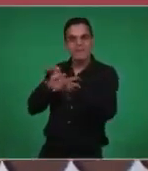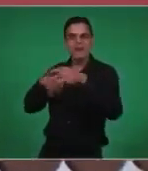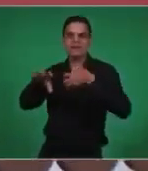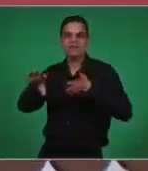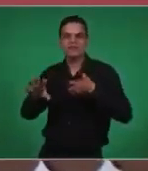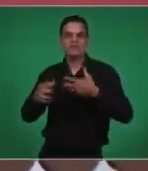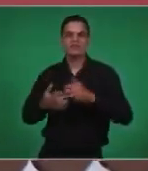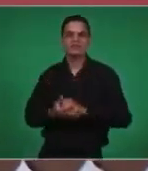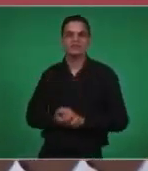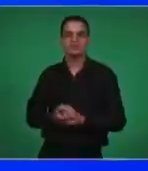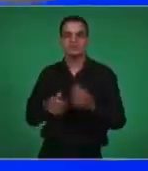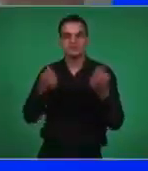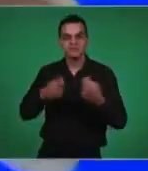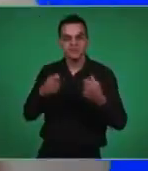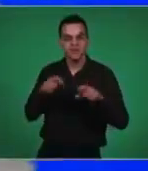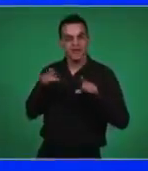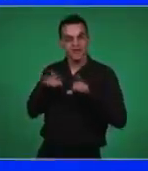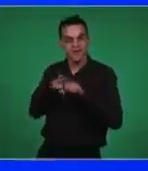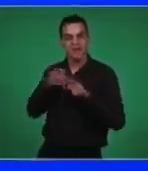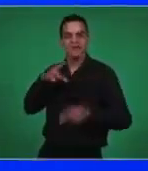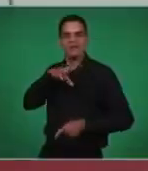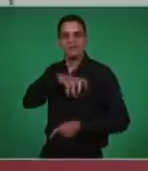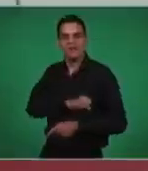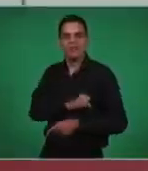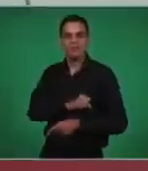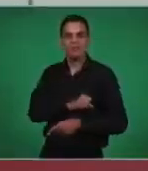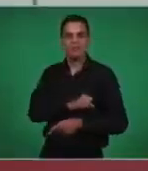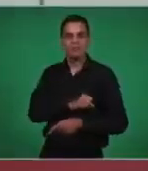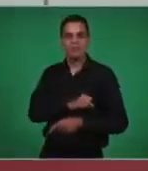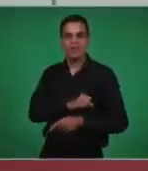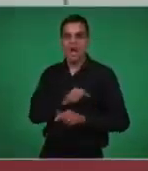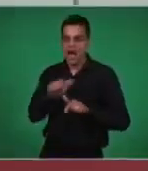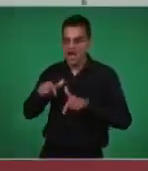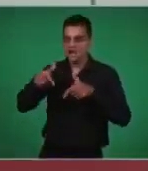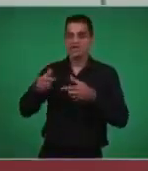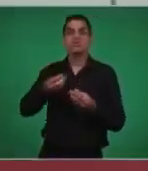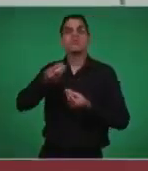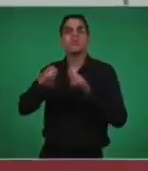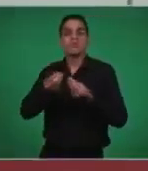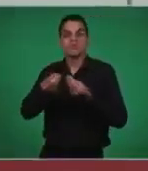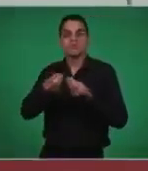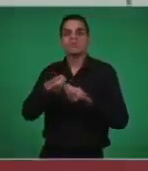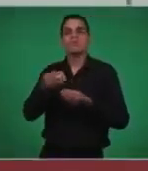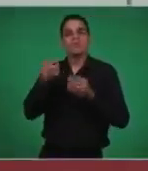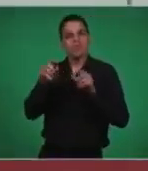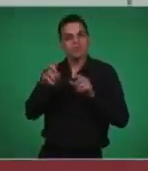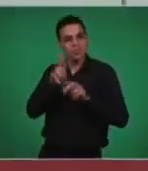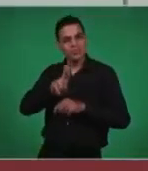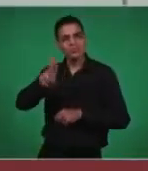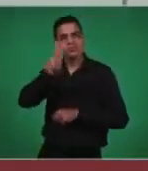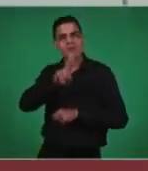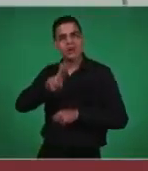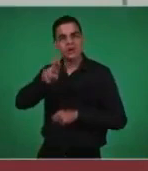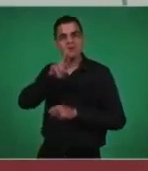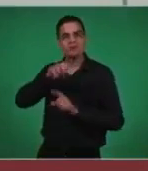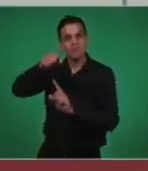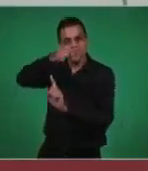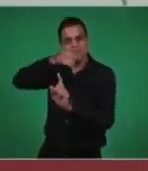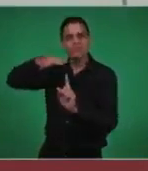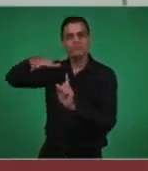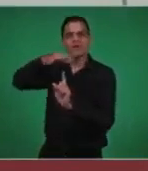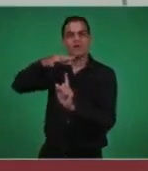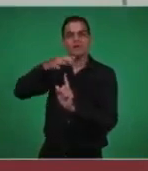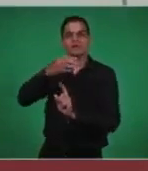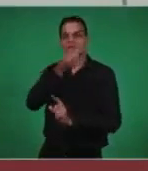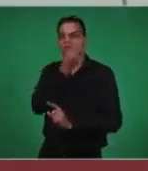in such a way that you'll be able to act in fasting, in prayer, and organizing their